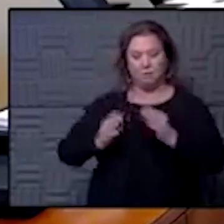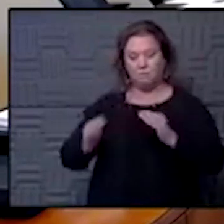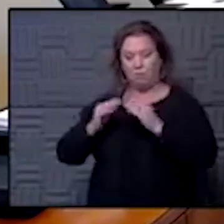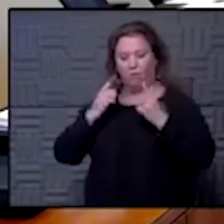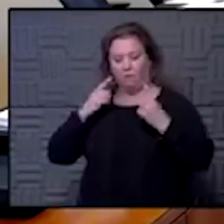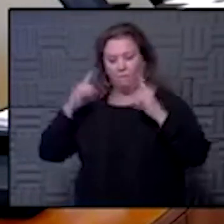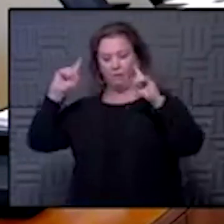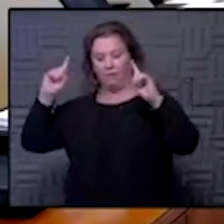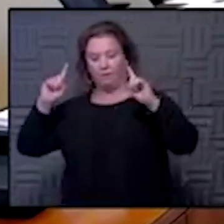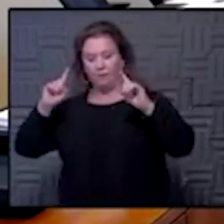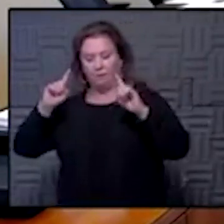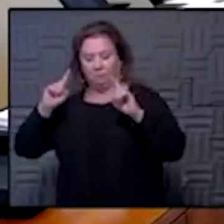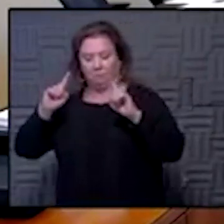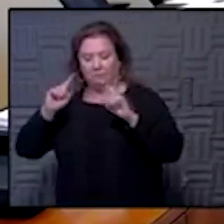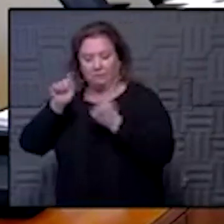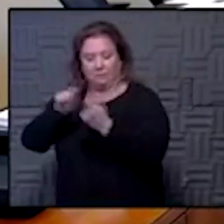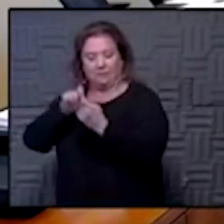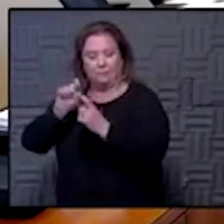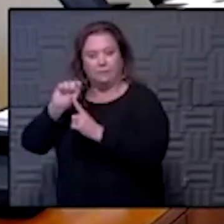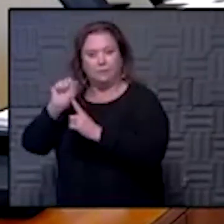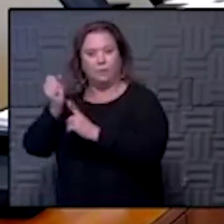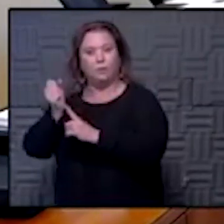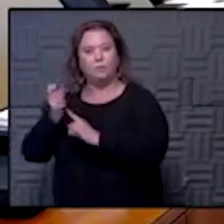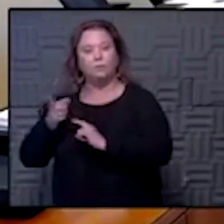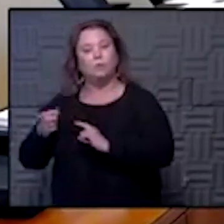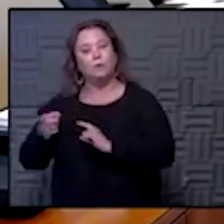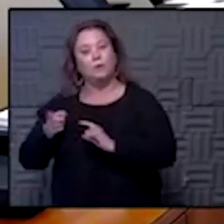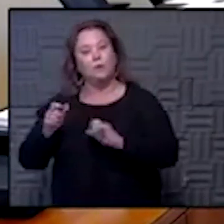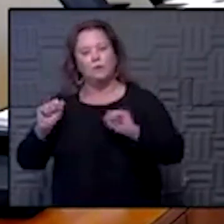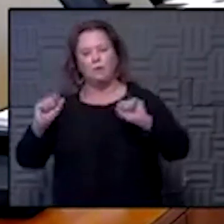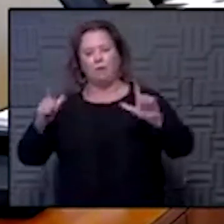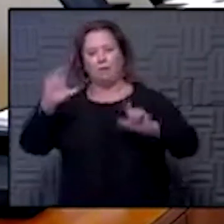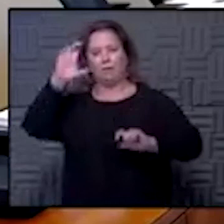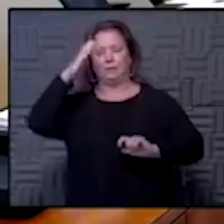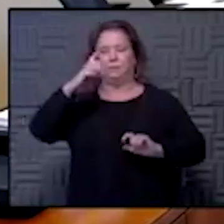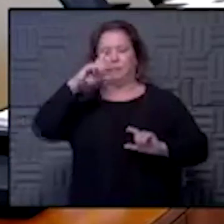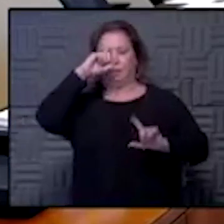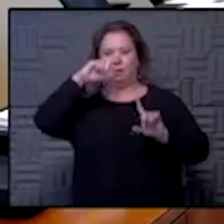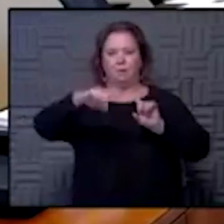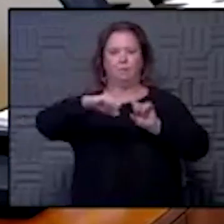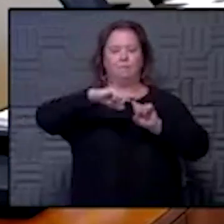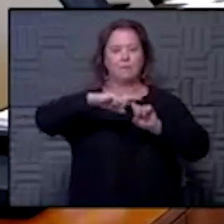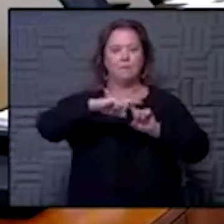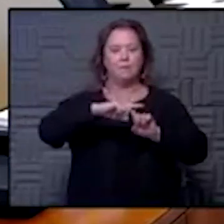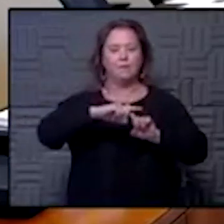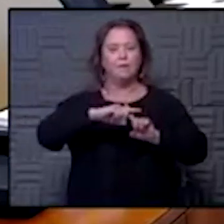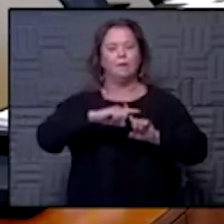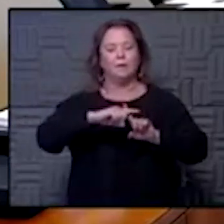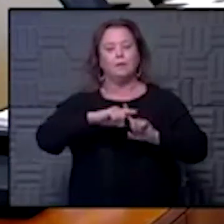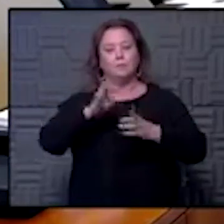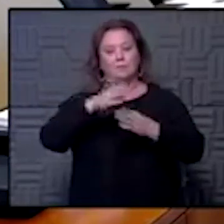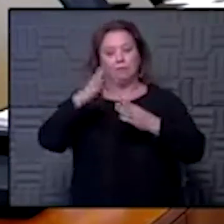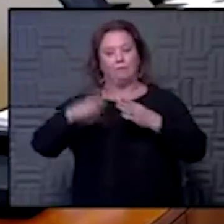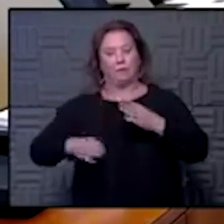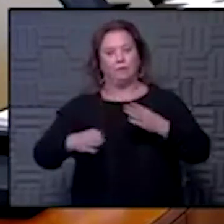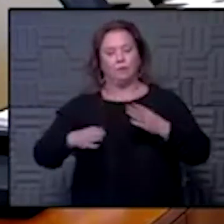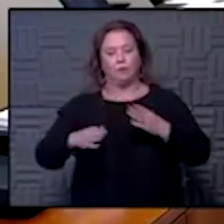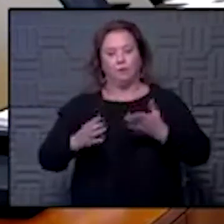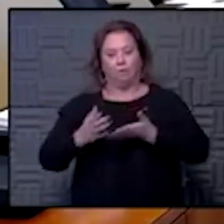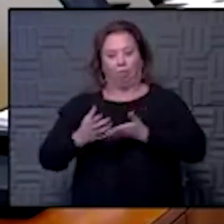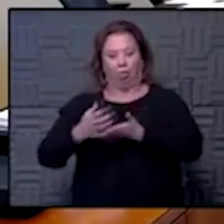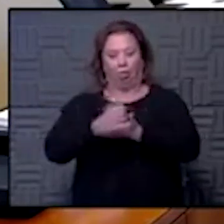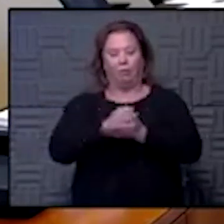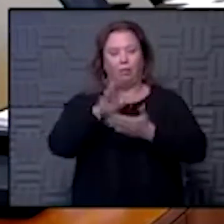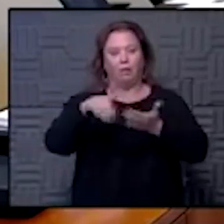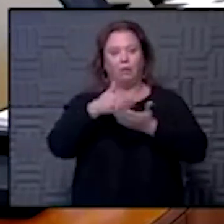certain circumstances than others. And so getting they all seem very promising. So getting them completed will give us just more information,